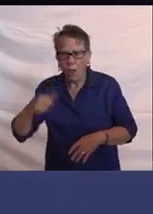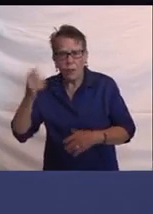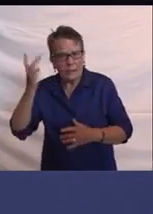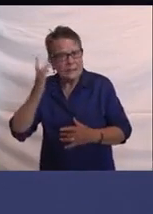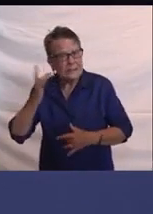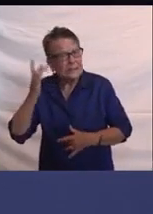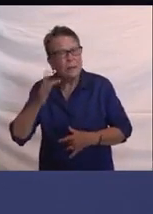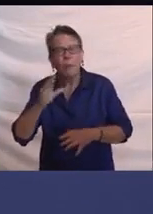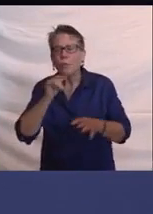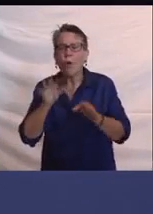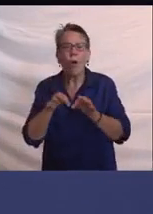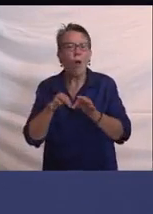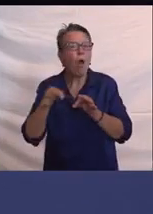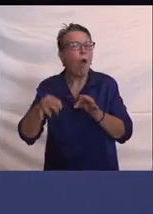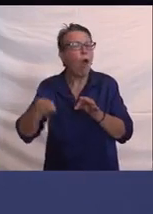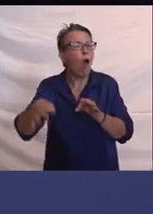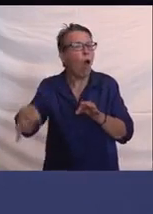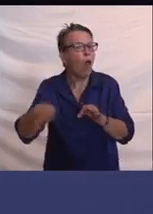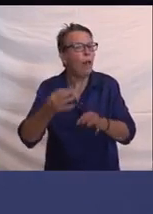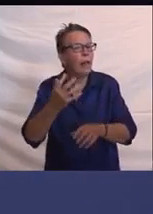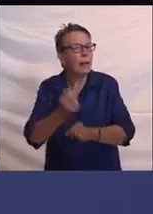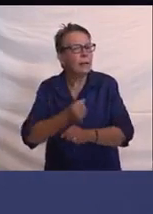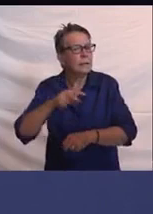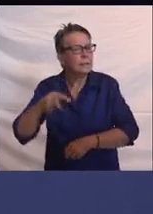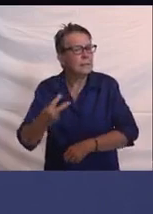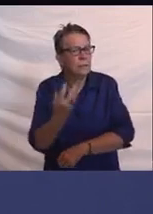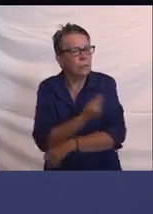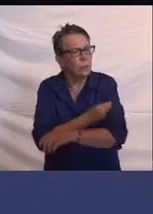vaccination site at